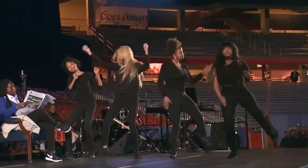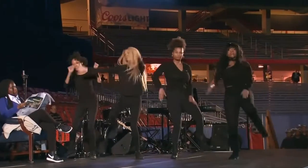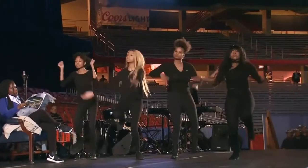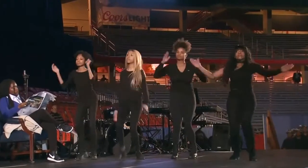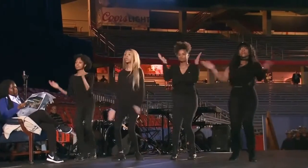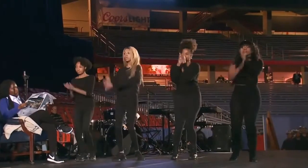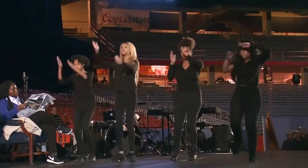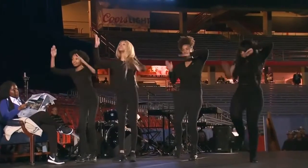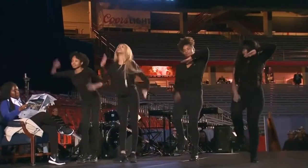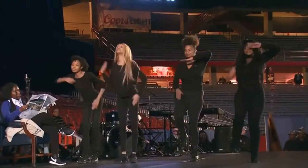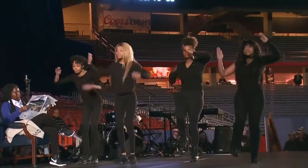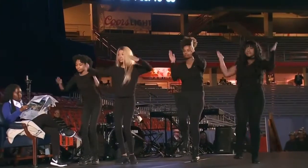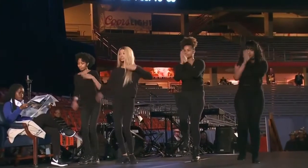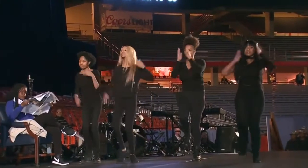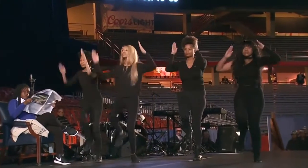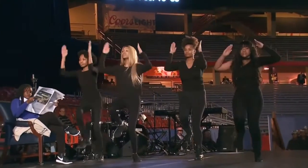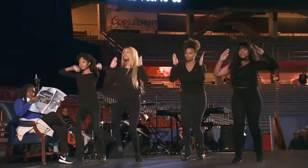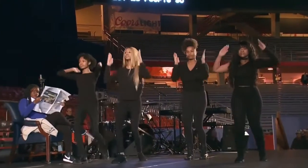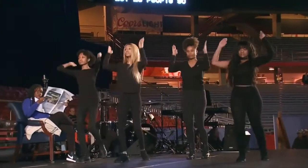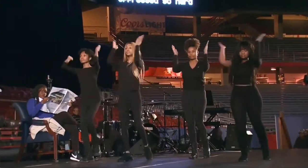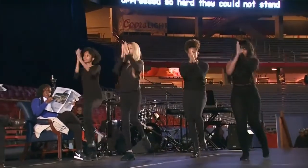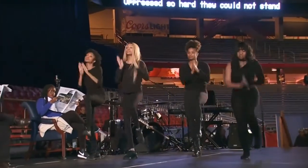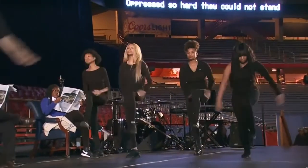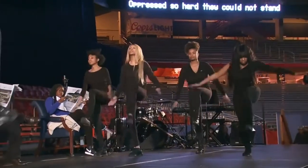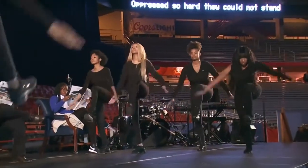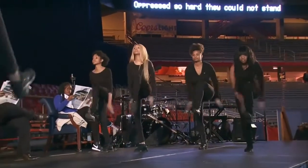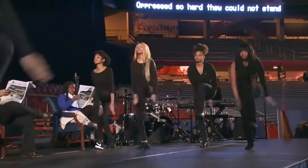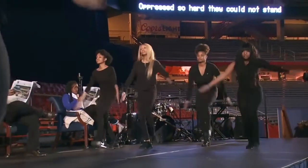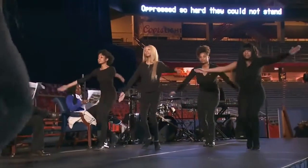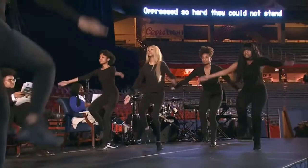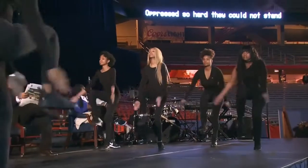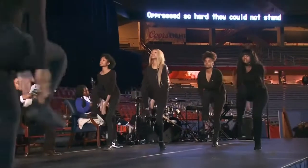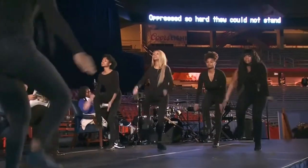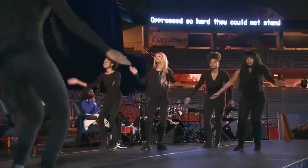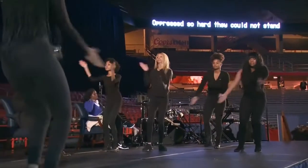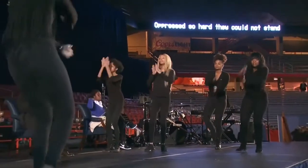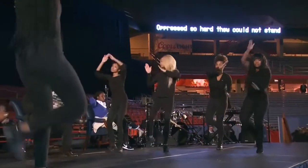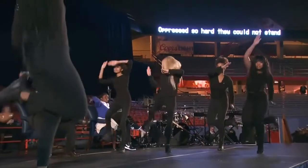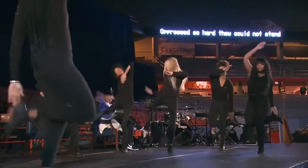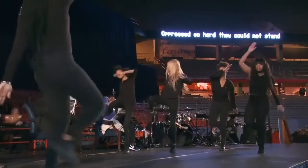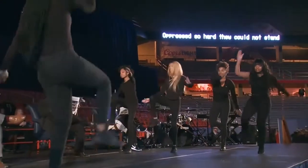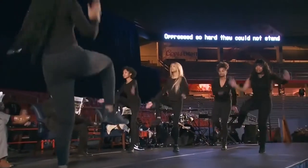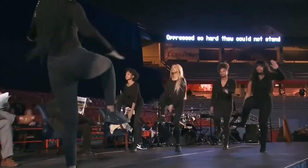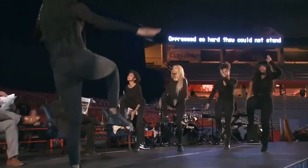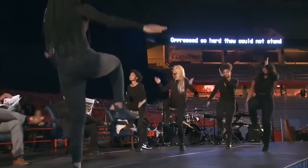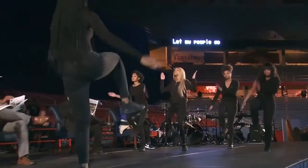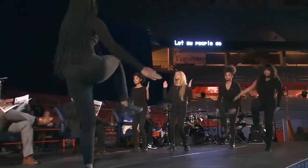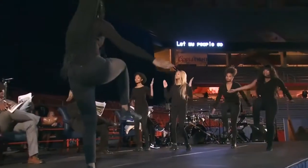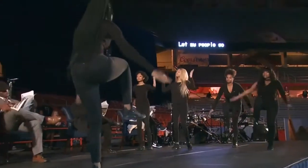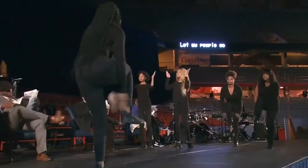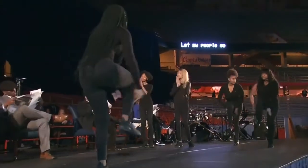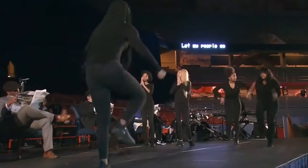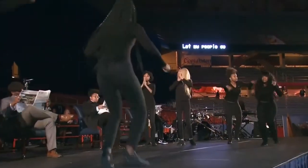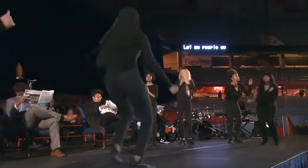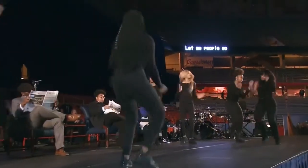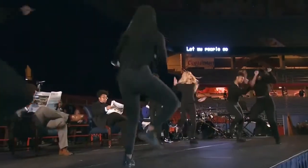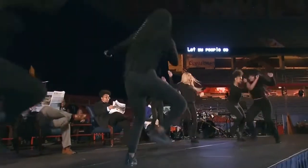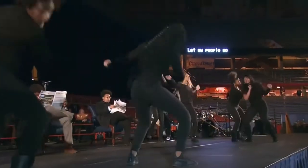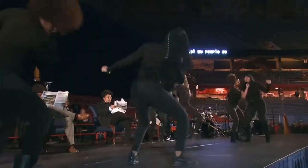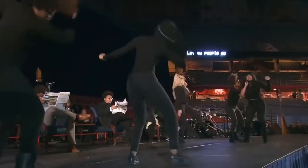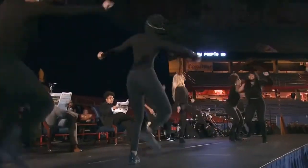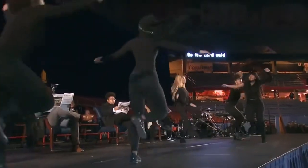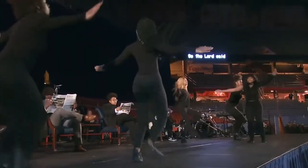So hard they could not stand. Let my people go. So the Lord said,